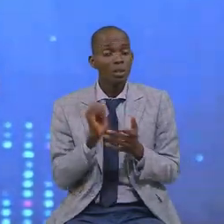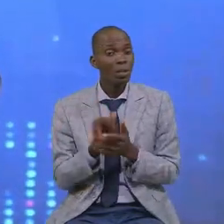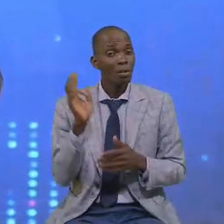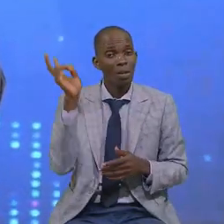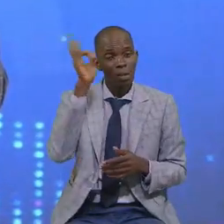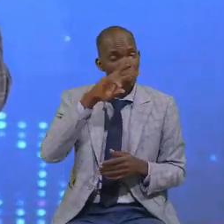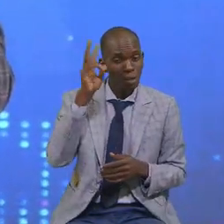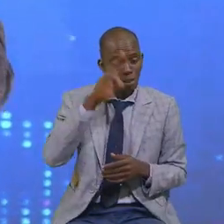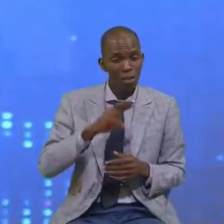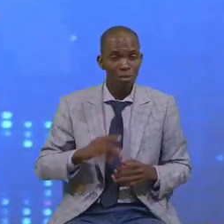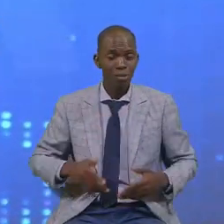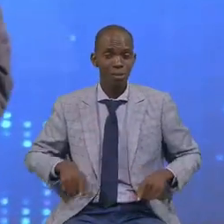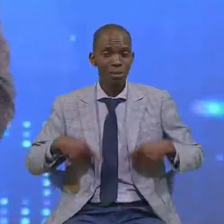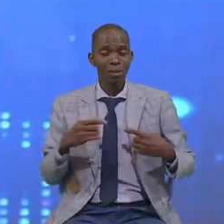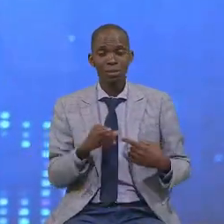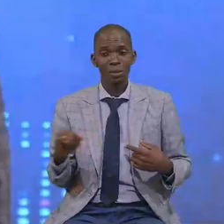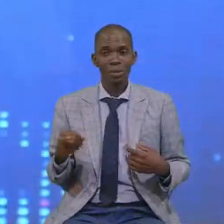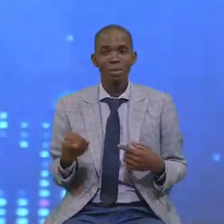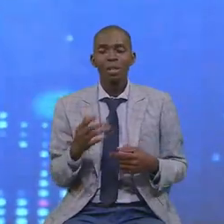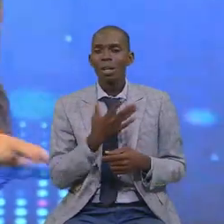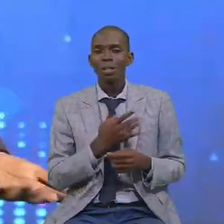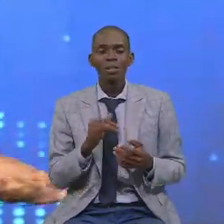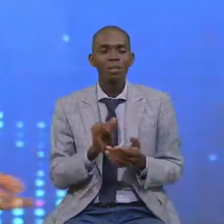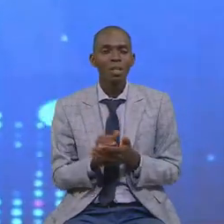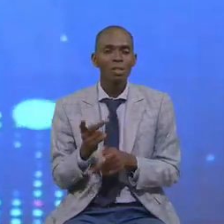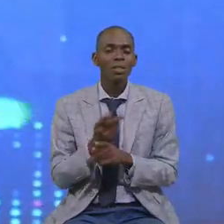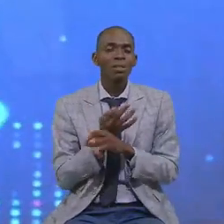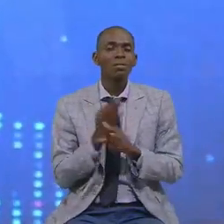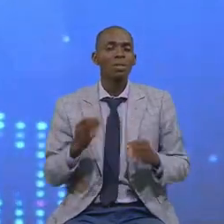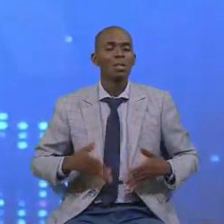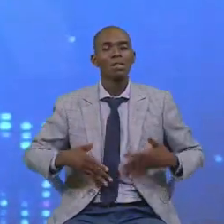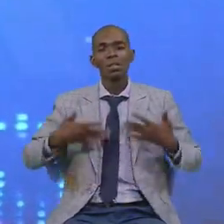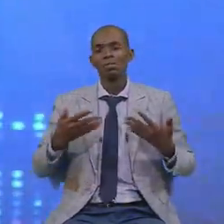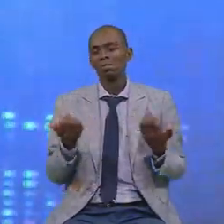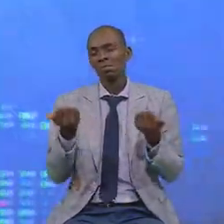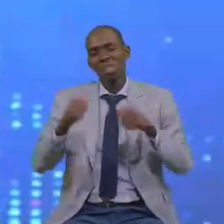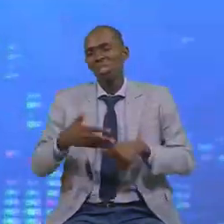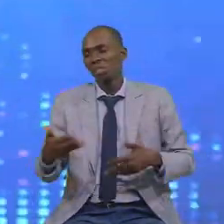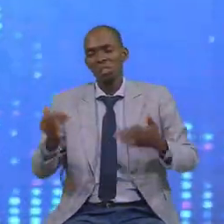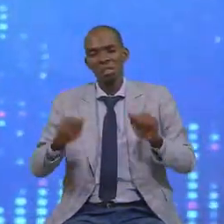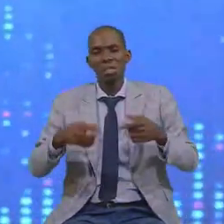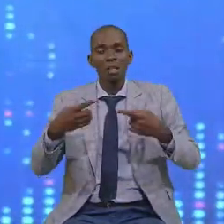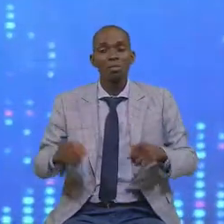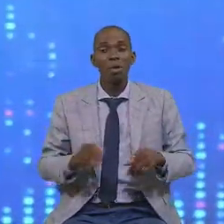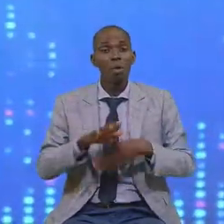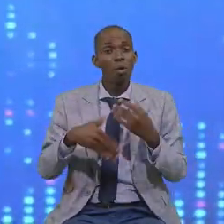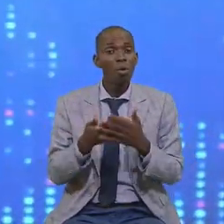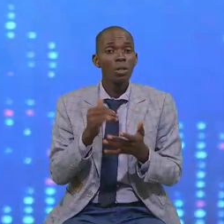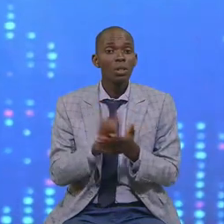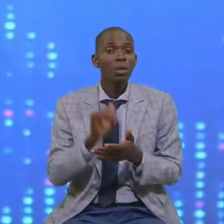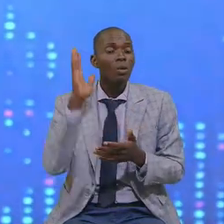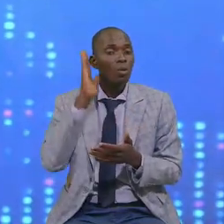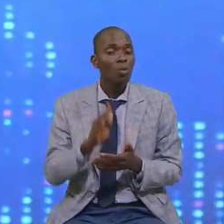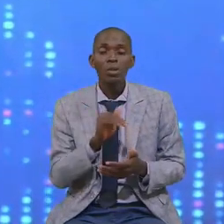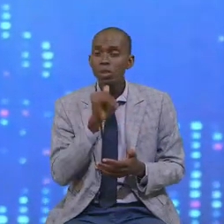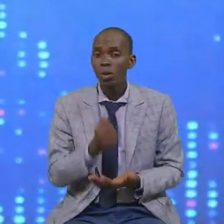careless life, and a carefree life, all that will make us not to be who we ought to